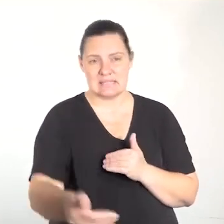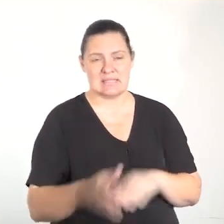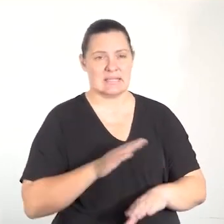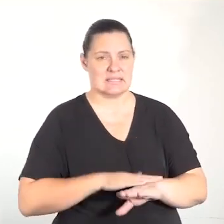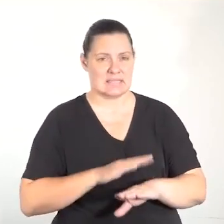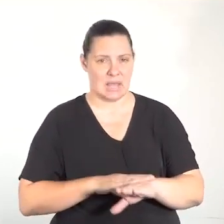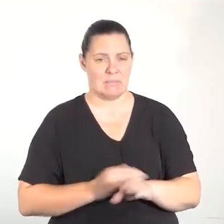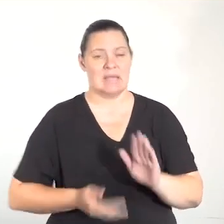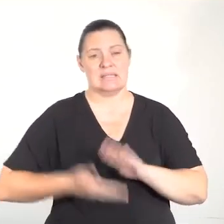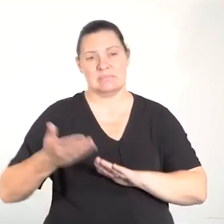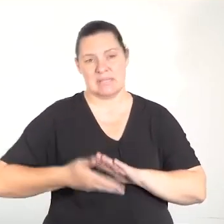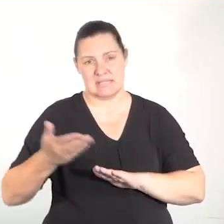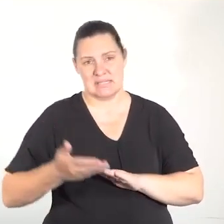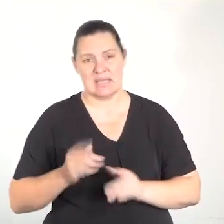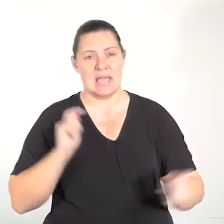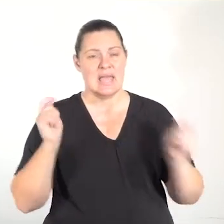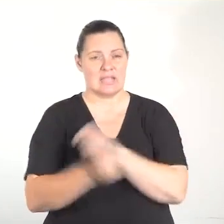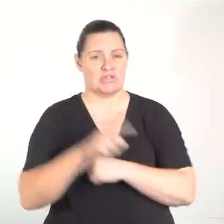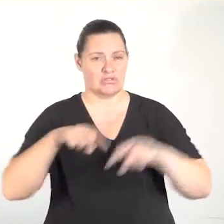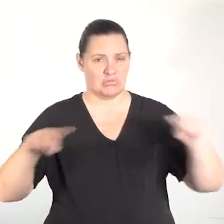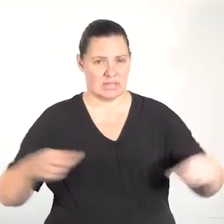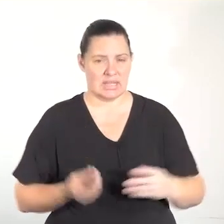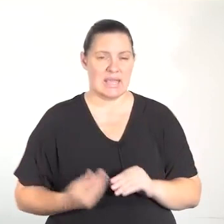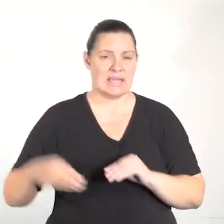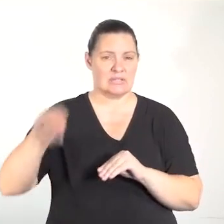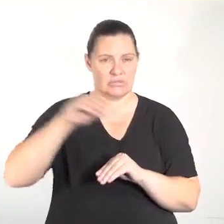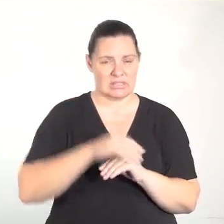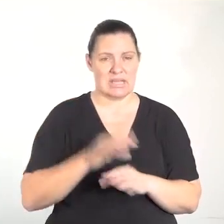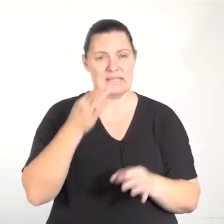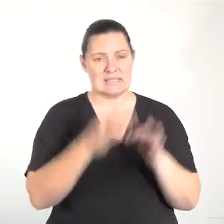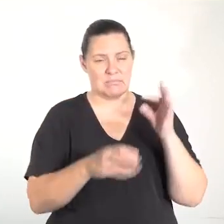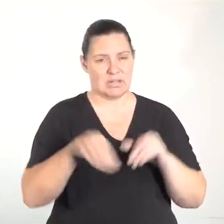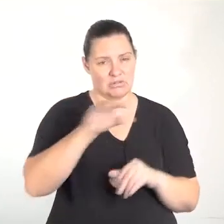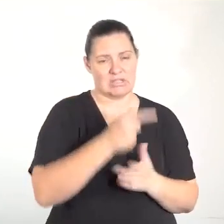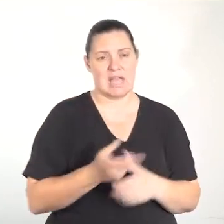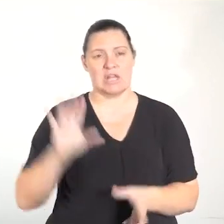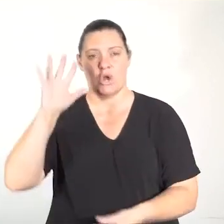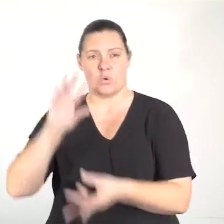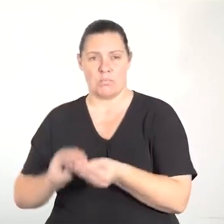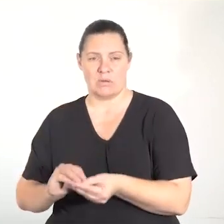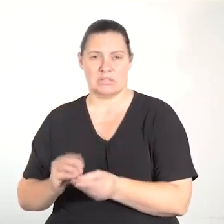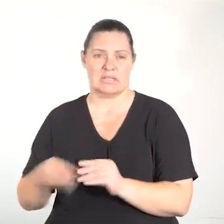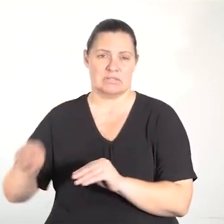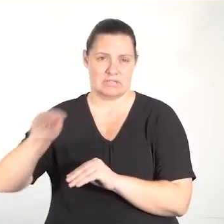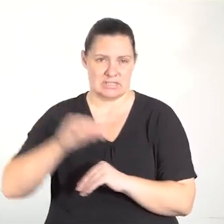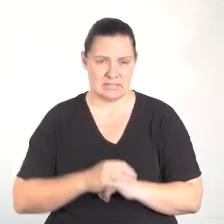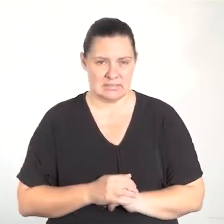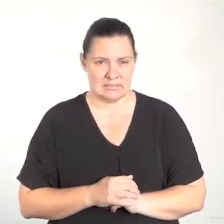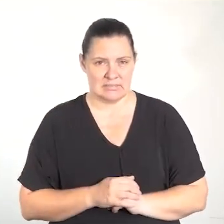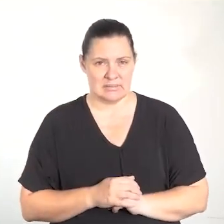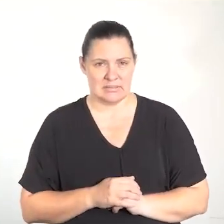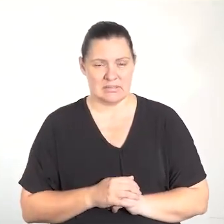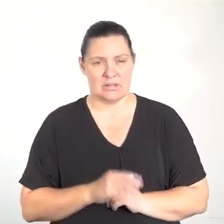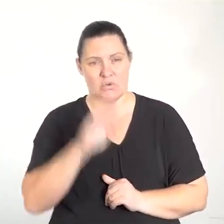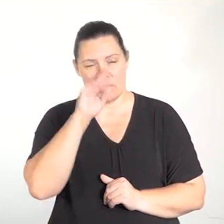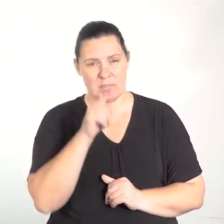proportion, distance, time, speed, exchange rate, interest, simple interest, and compound